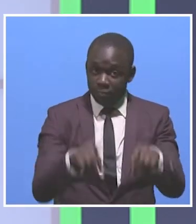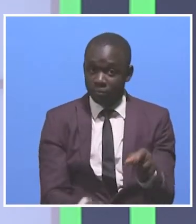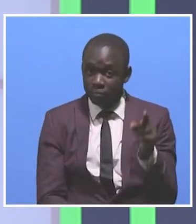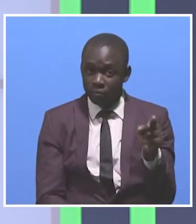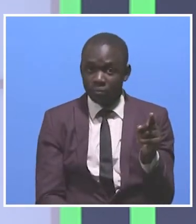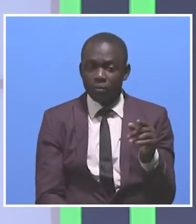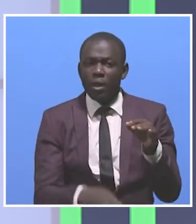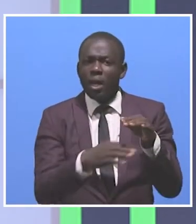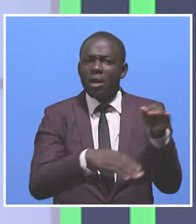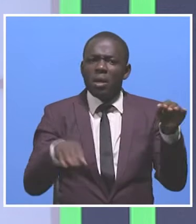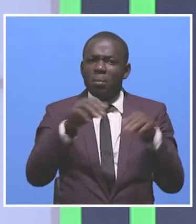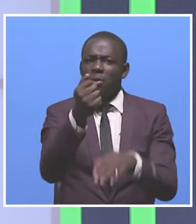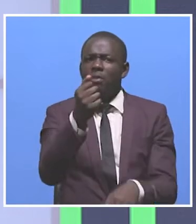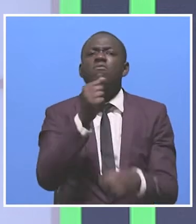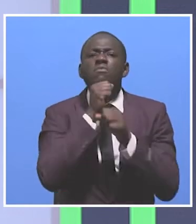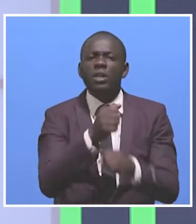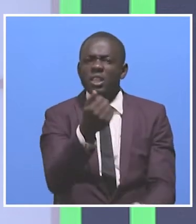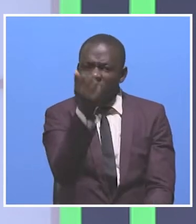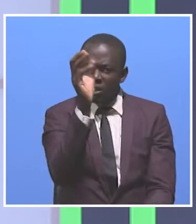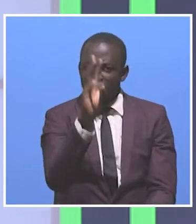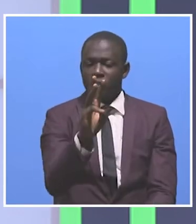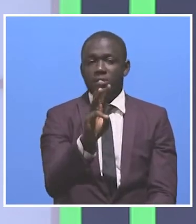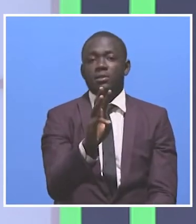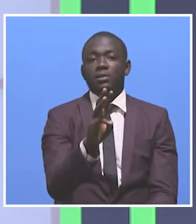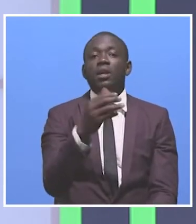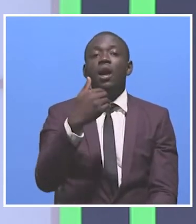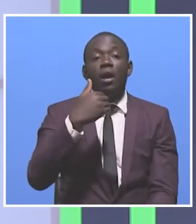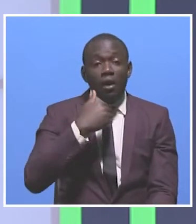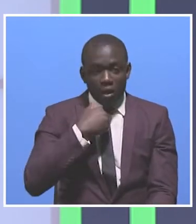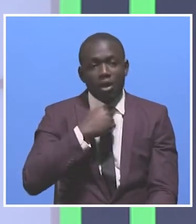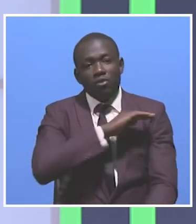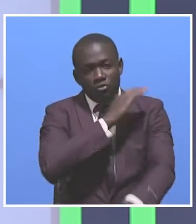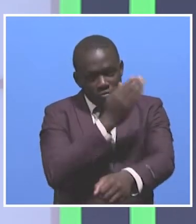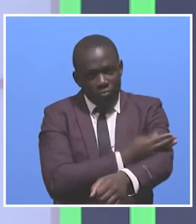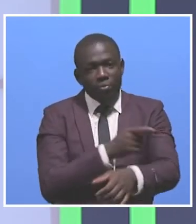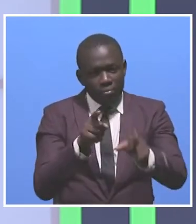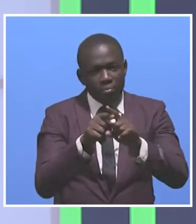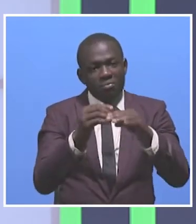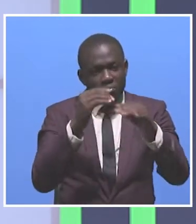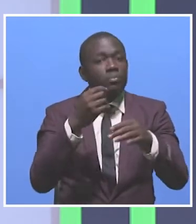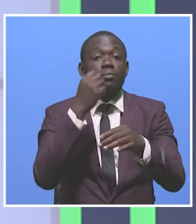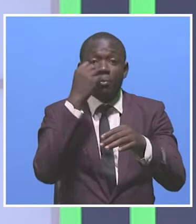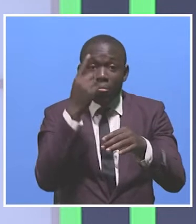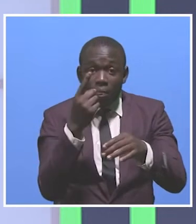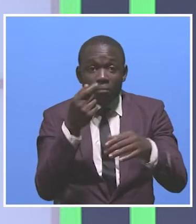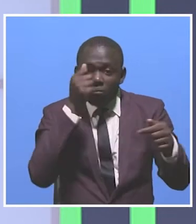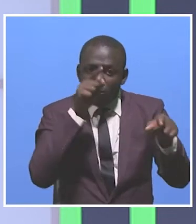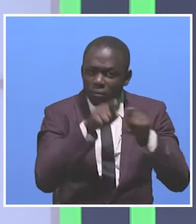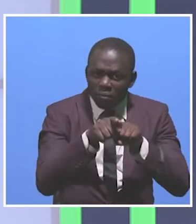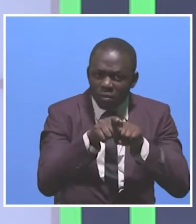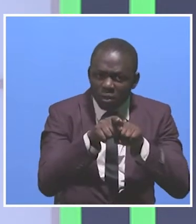Above the age of 16, they have the power and the level of understanding to agree